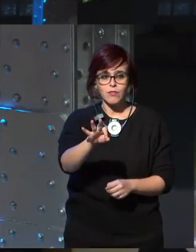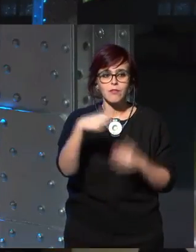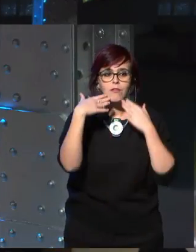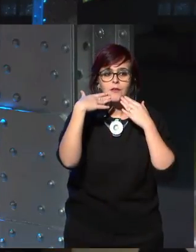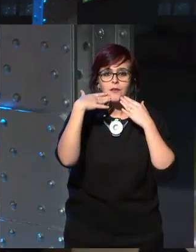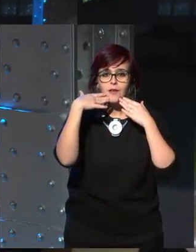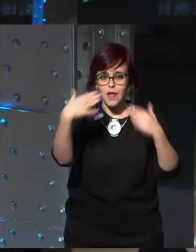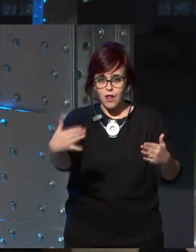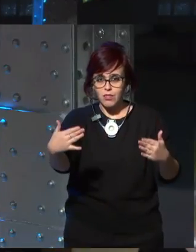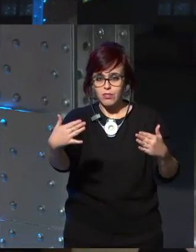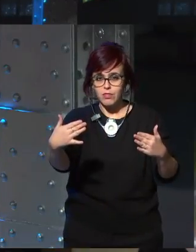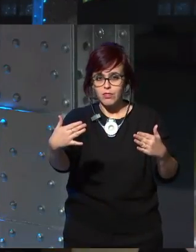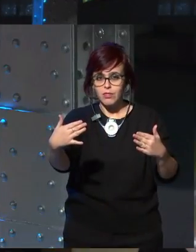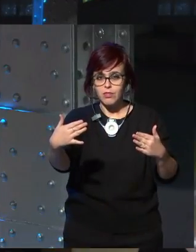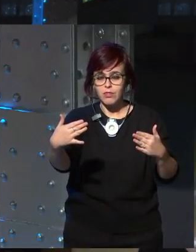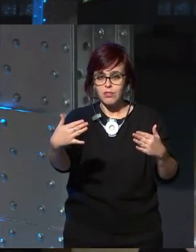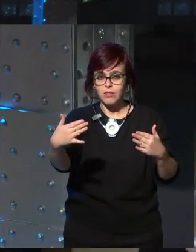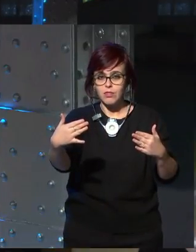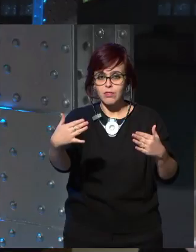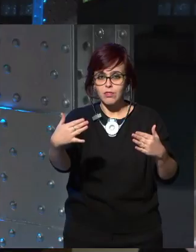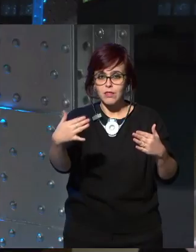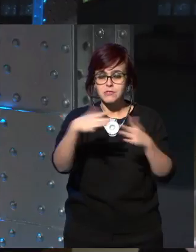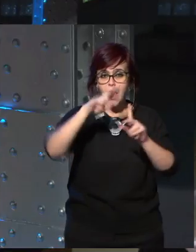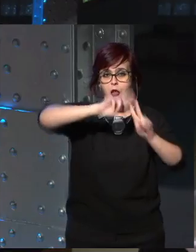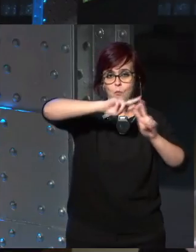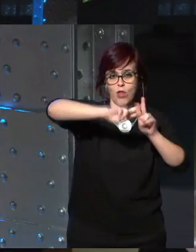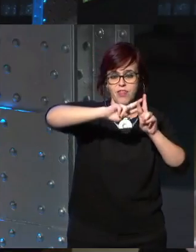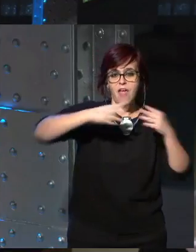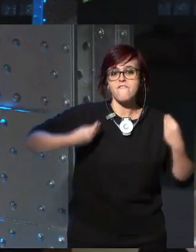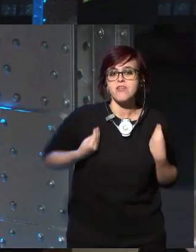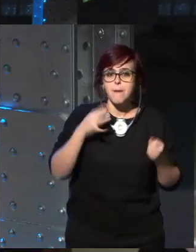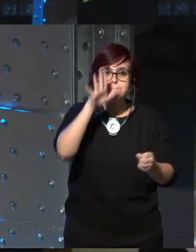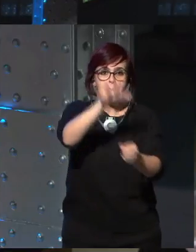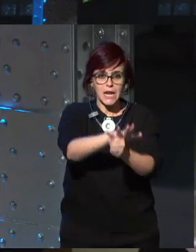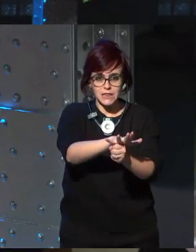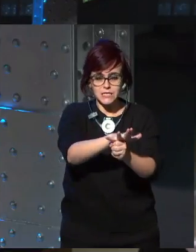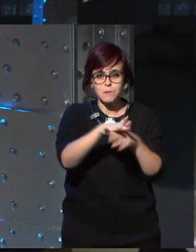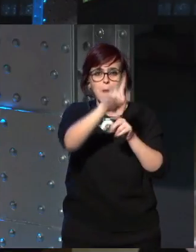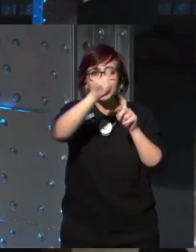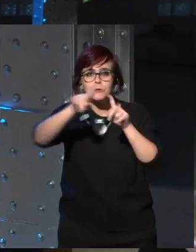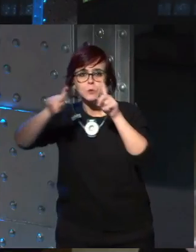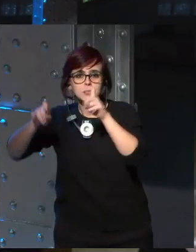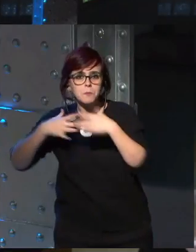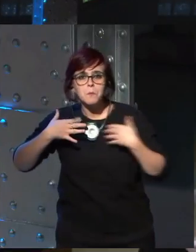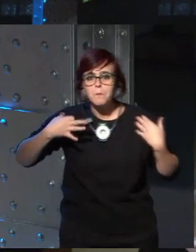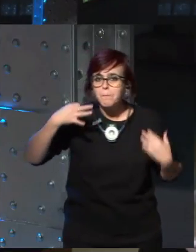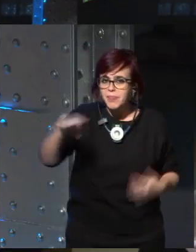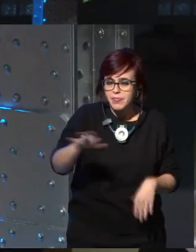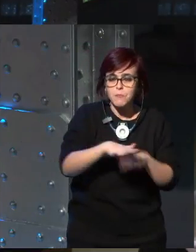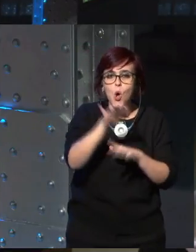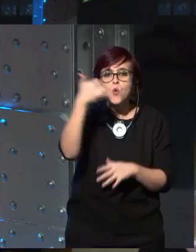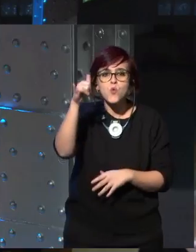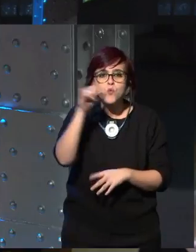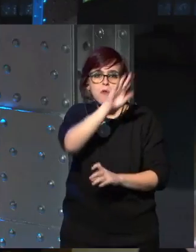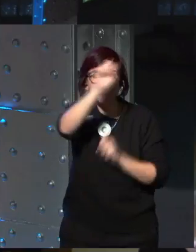you may participate. You can send. You can use a hashtag to